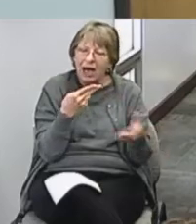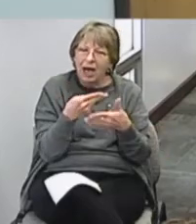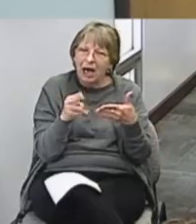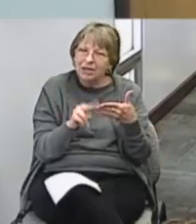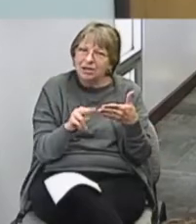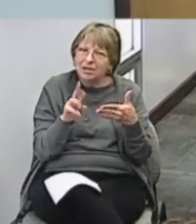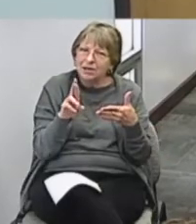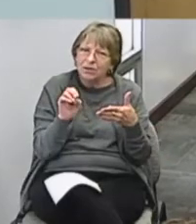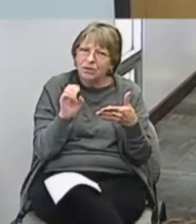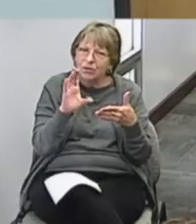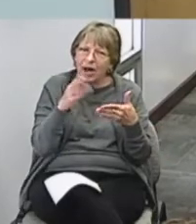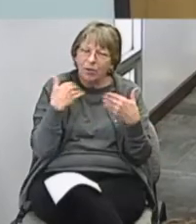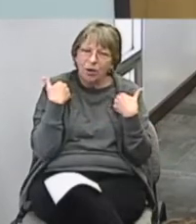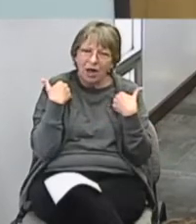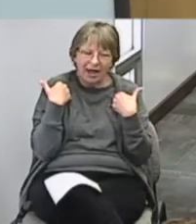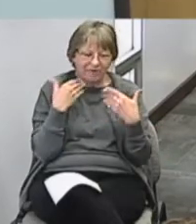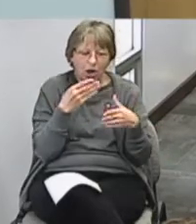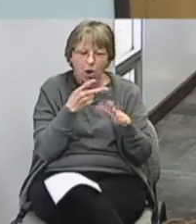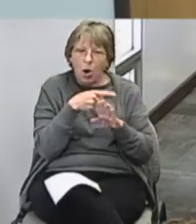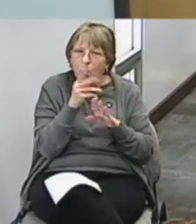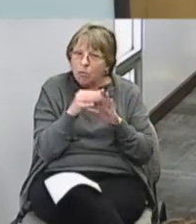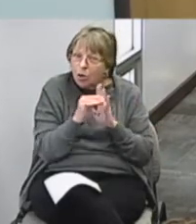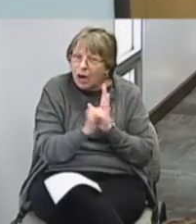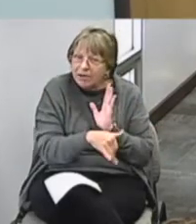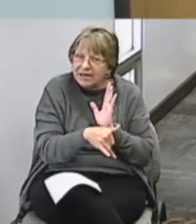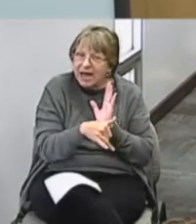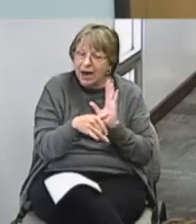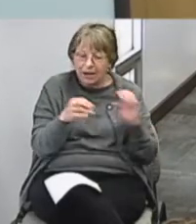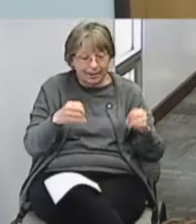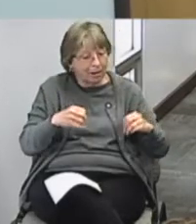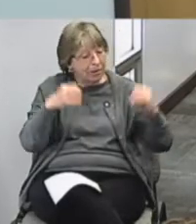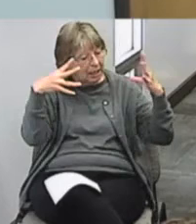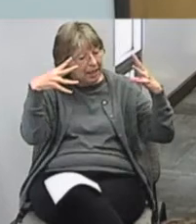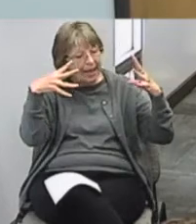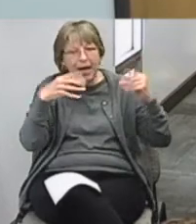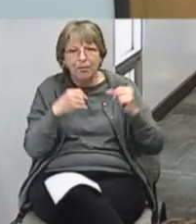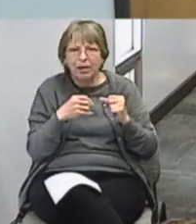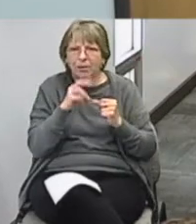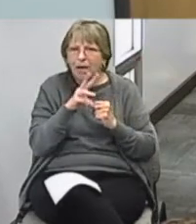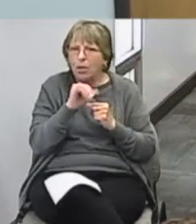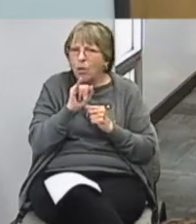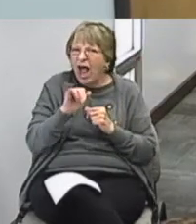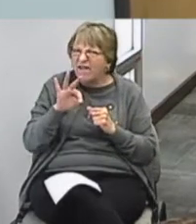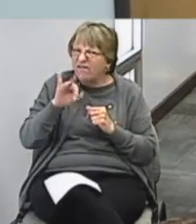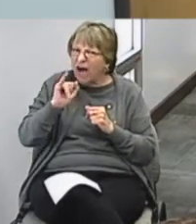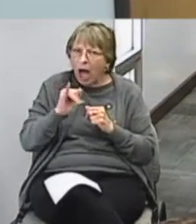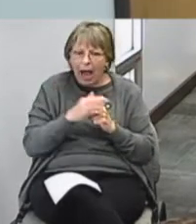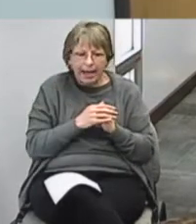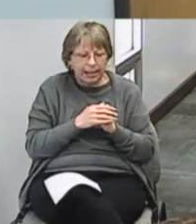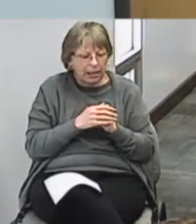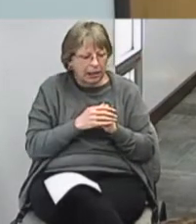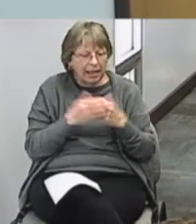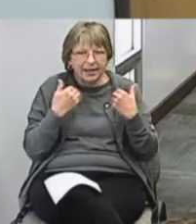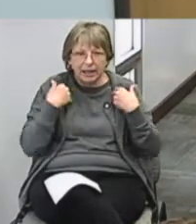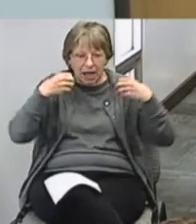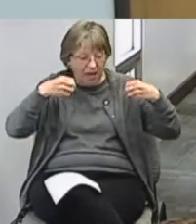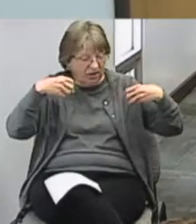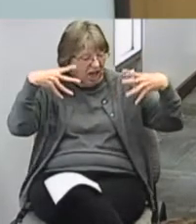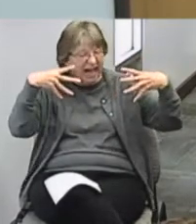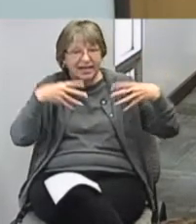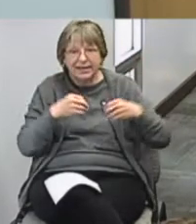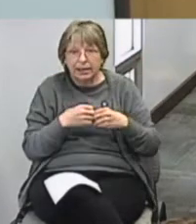will run some programs there. It's going to be lit up, and I mean by Wi-Fi. It's going to be lit up by lighting. It's going to be lit up